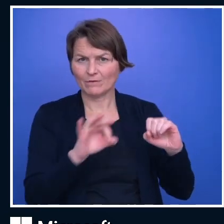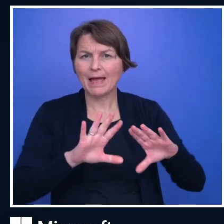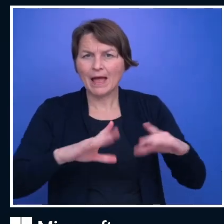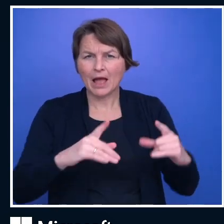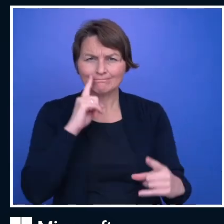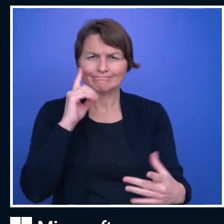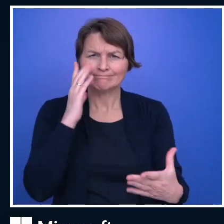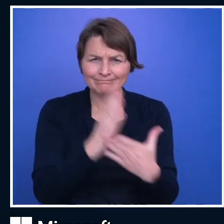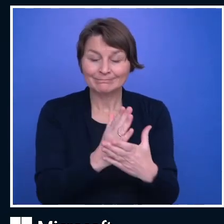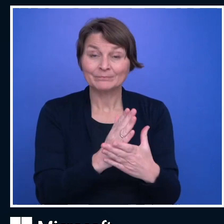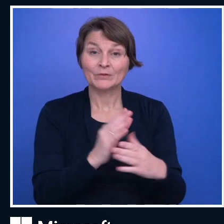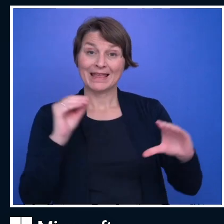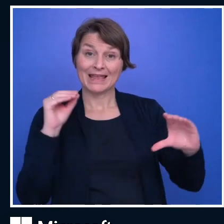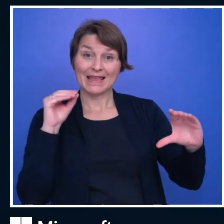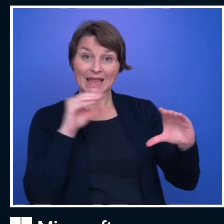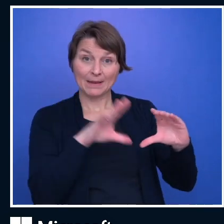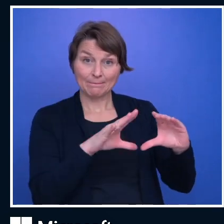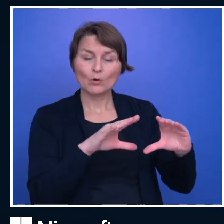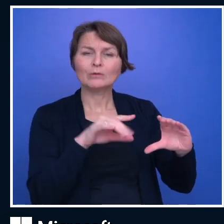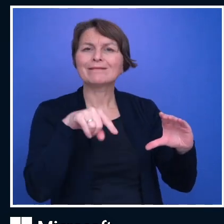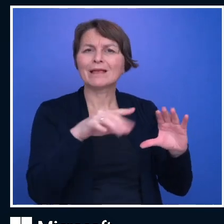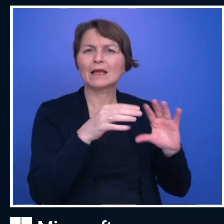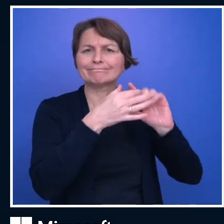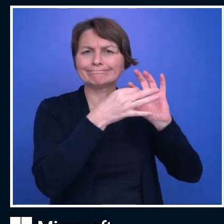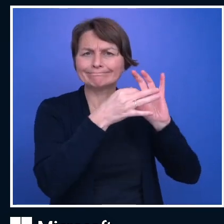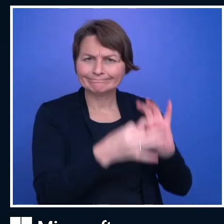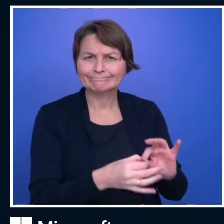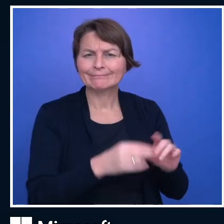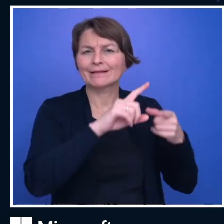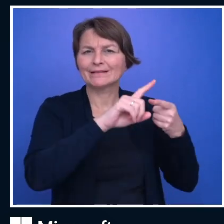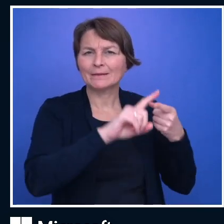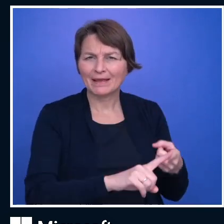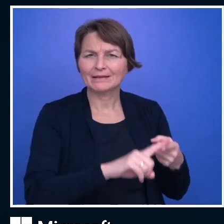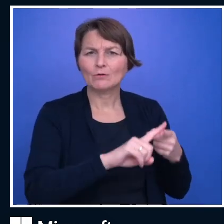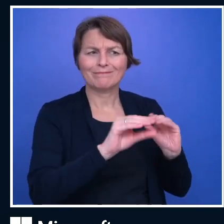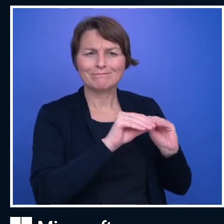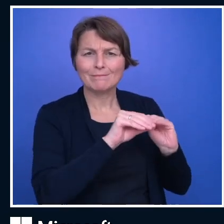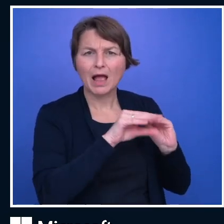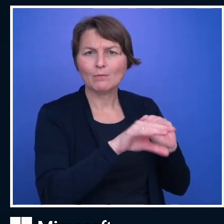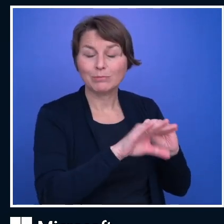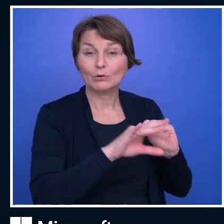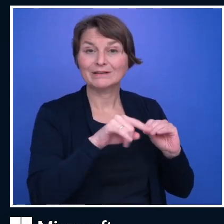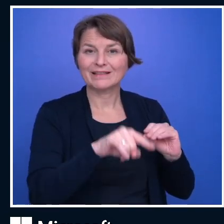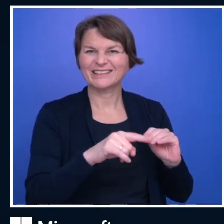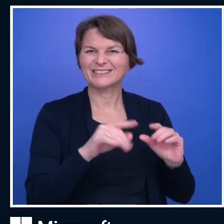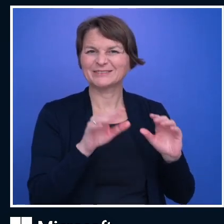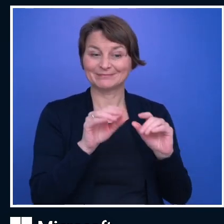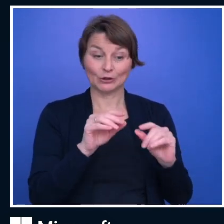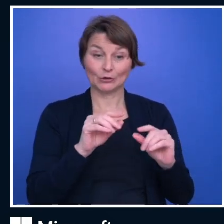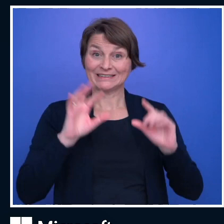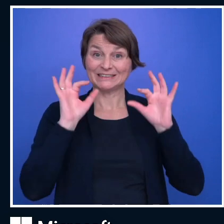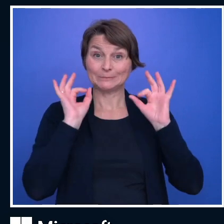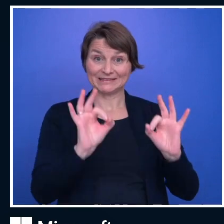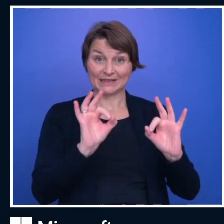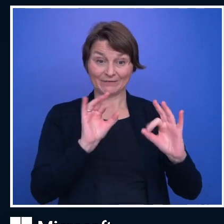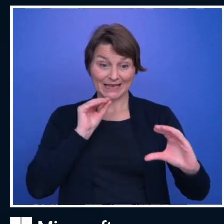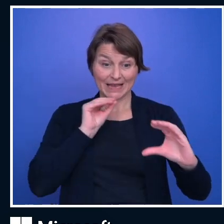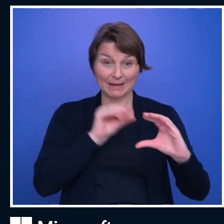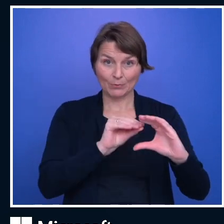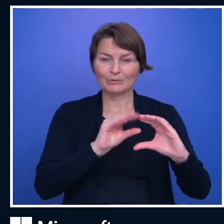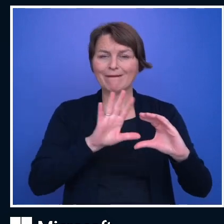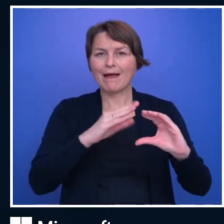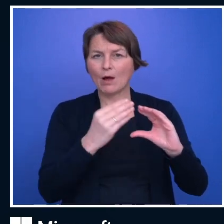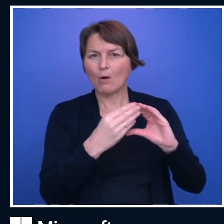variable is dependent on that output variable is dependent on that specific input variable. So say, let's just hypothetically take